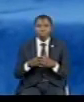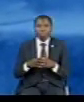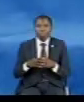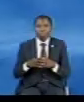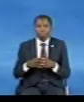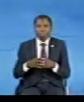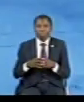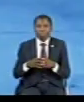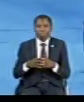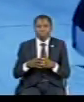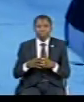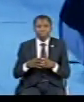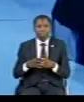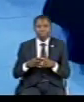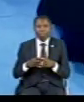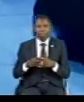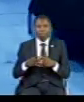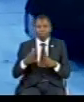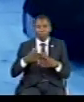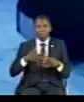is balancing.